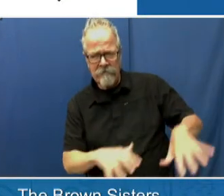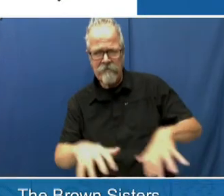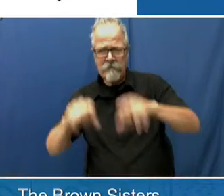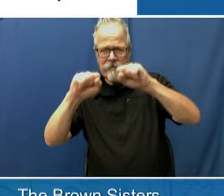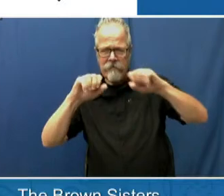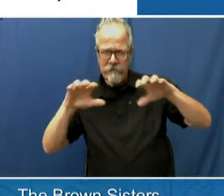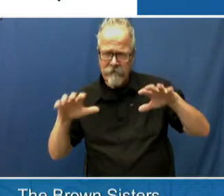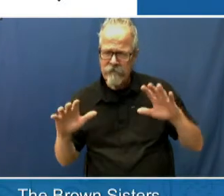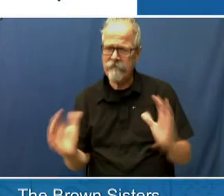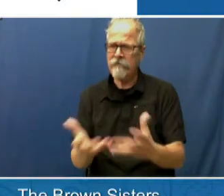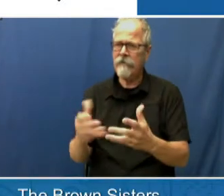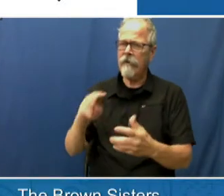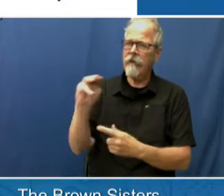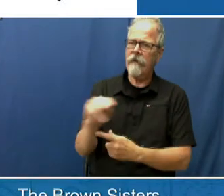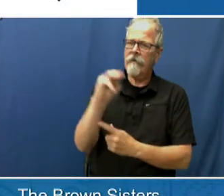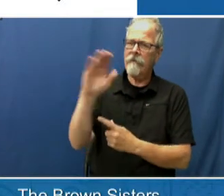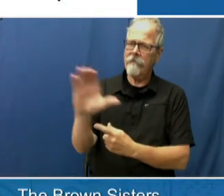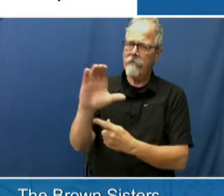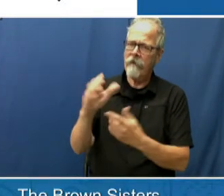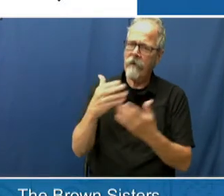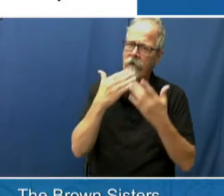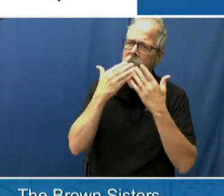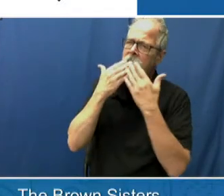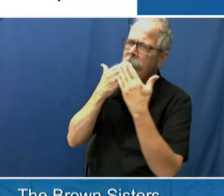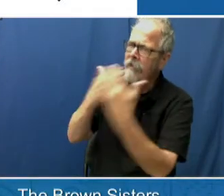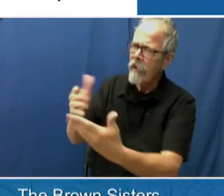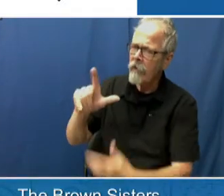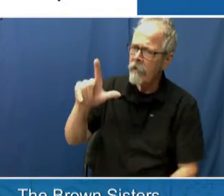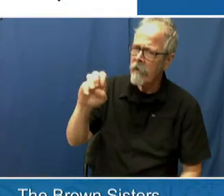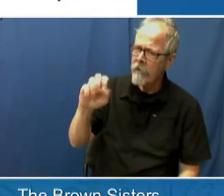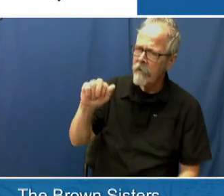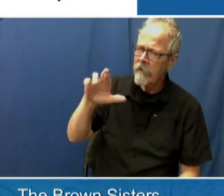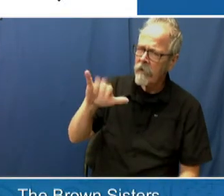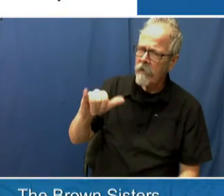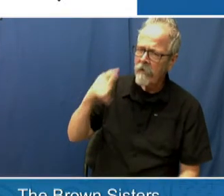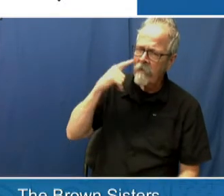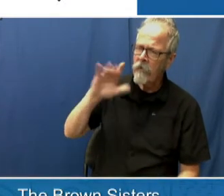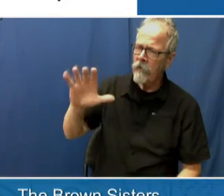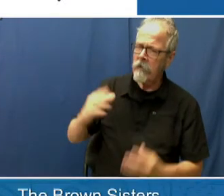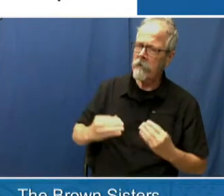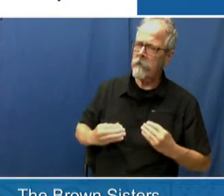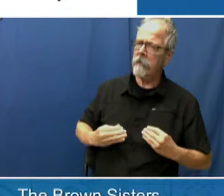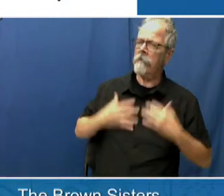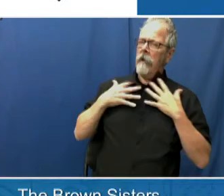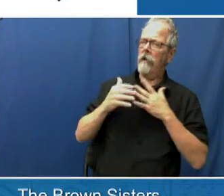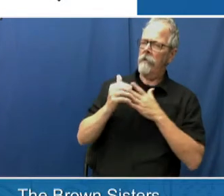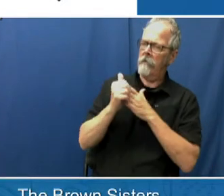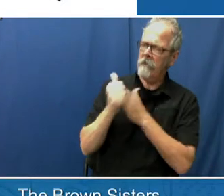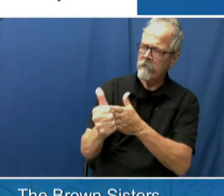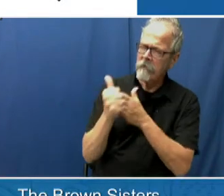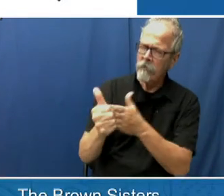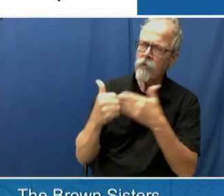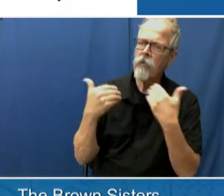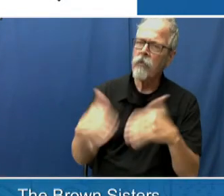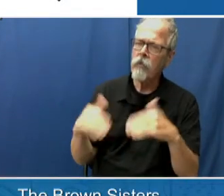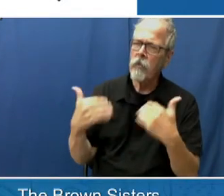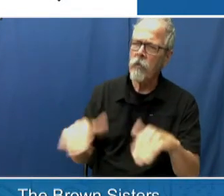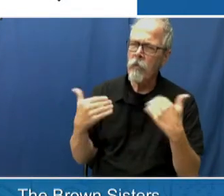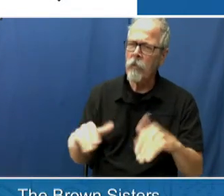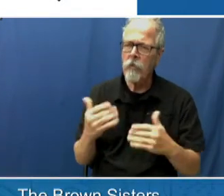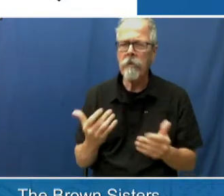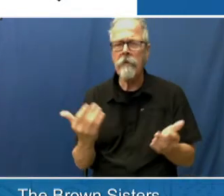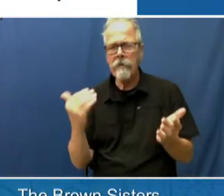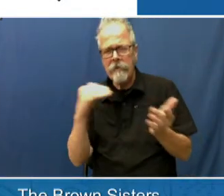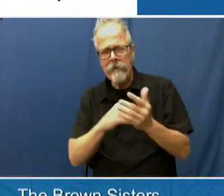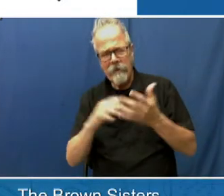being here today and gracing us with your presence and your inspirational leadership. And can we please give another round of applause